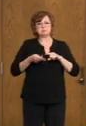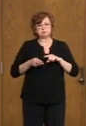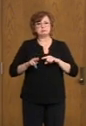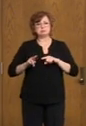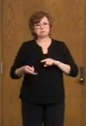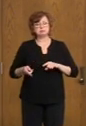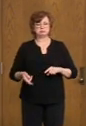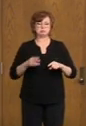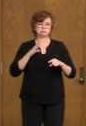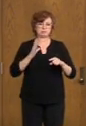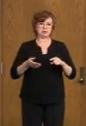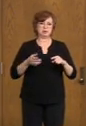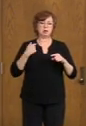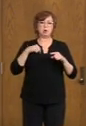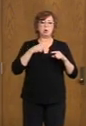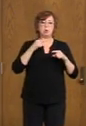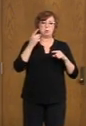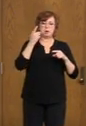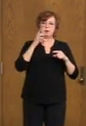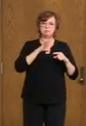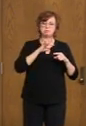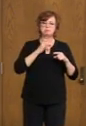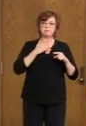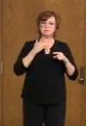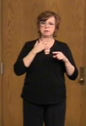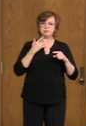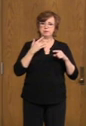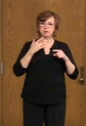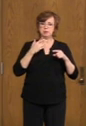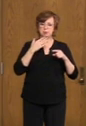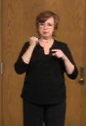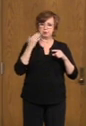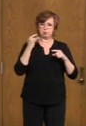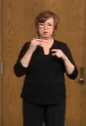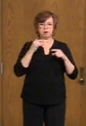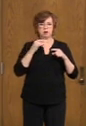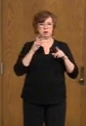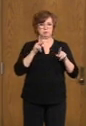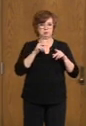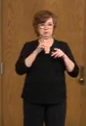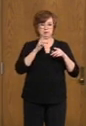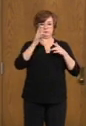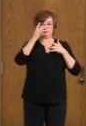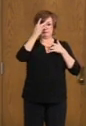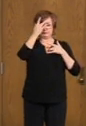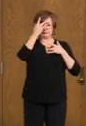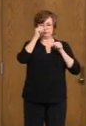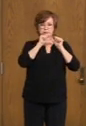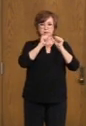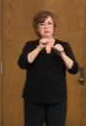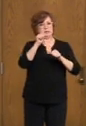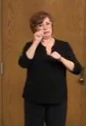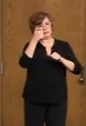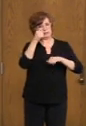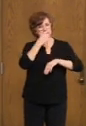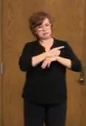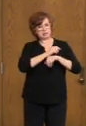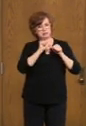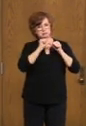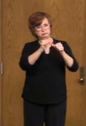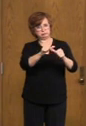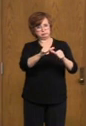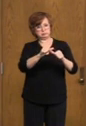some issues with reconciling active cases. Most active cases should remain active only for 10 days, but we've had some some cases who